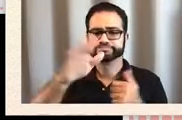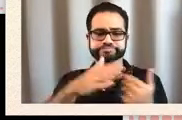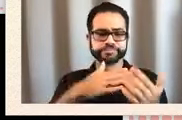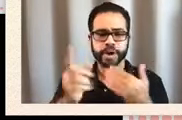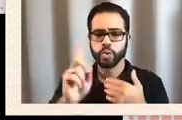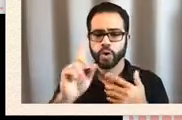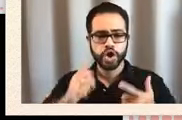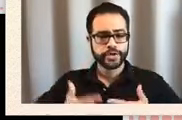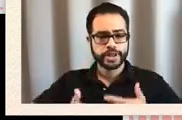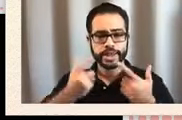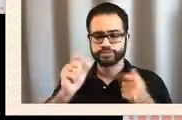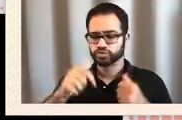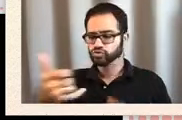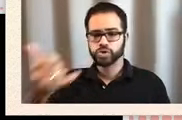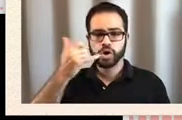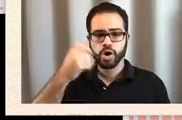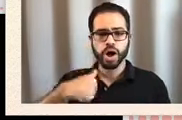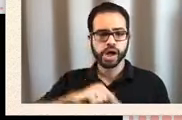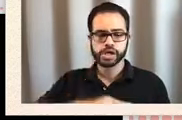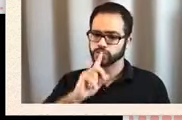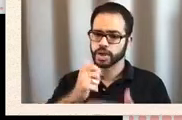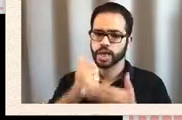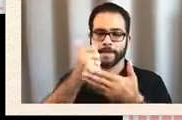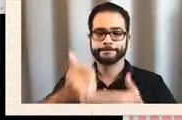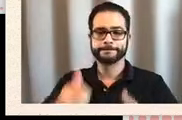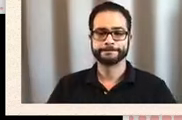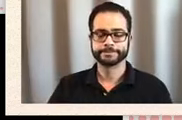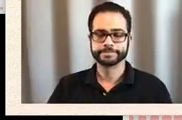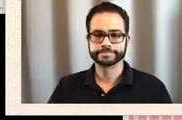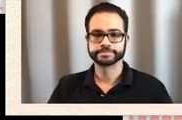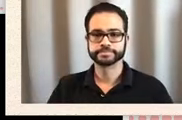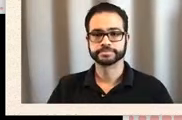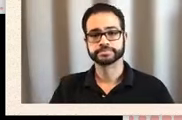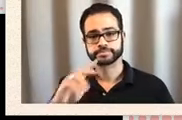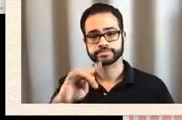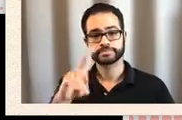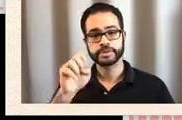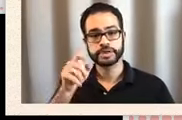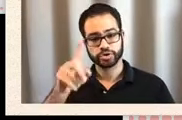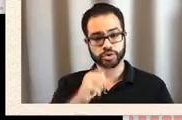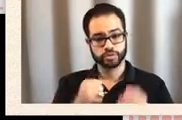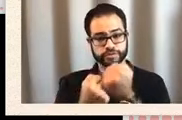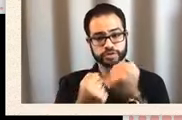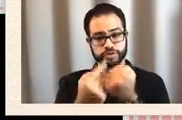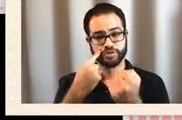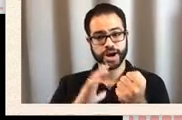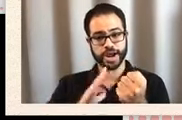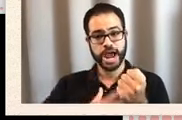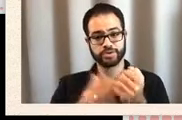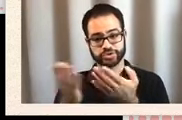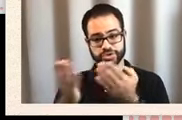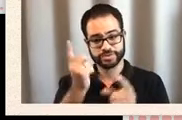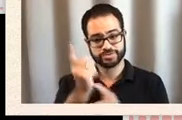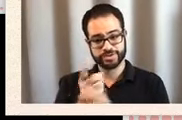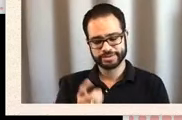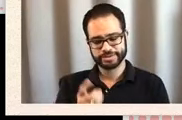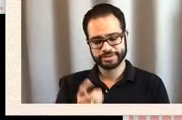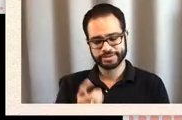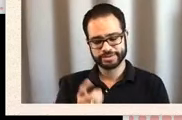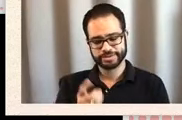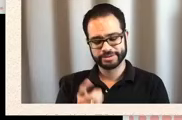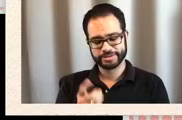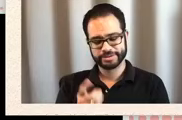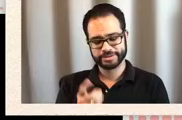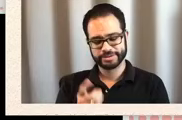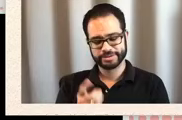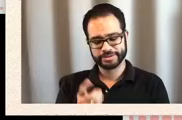you can call us. And Mike, you'll vouch for our services, right? Disability Rights Florida is great. Yes.